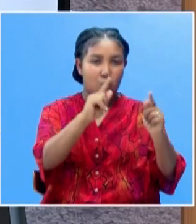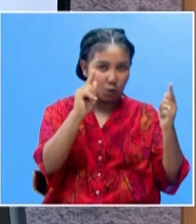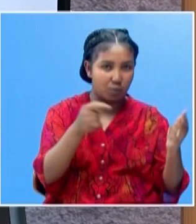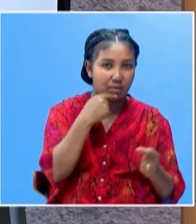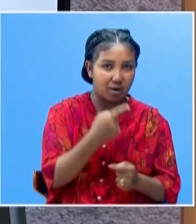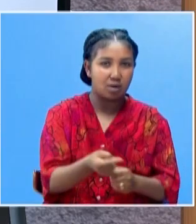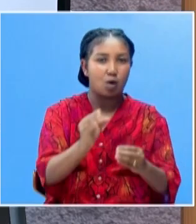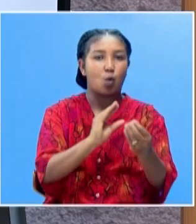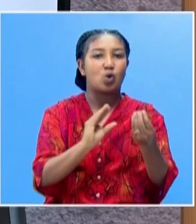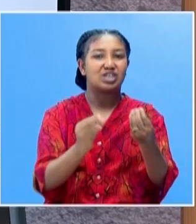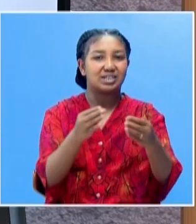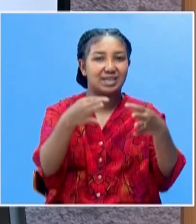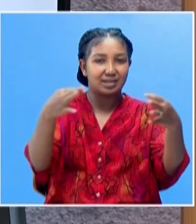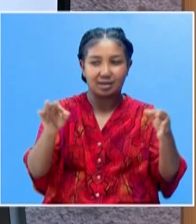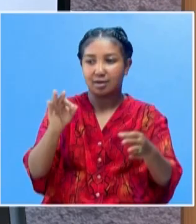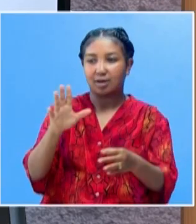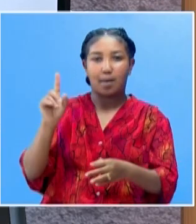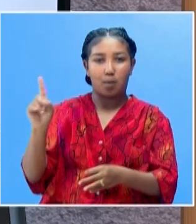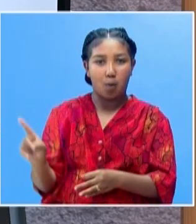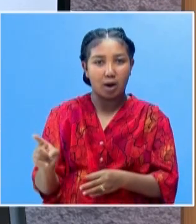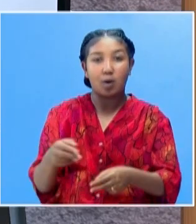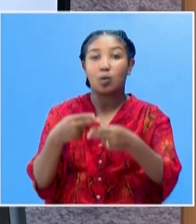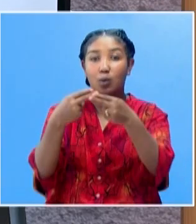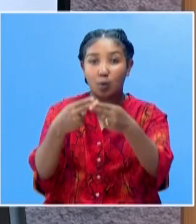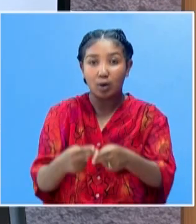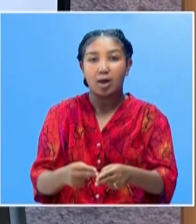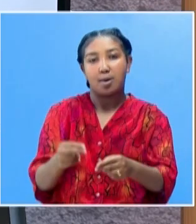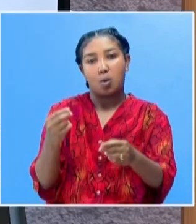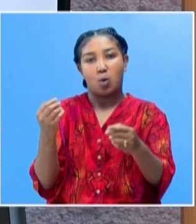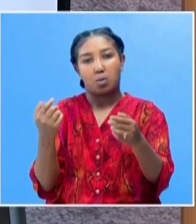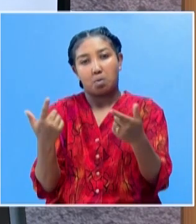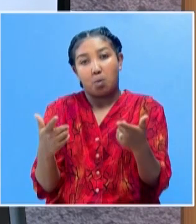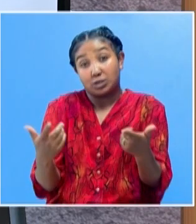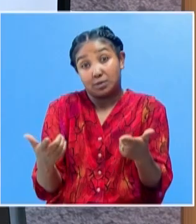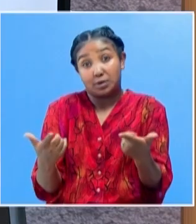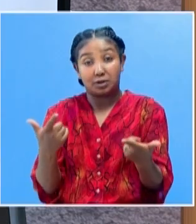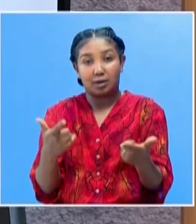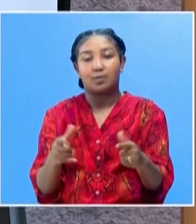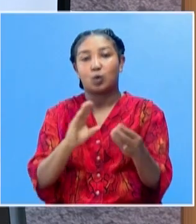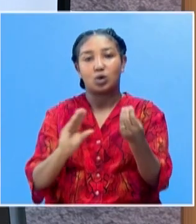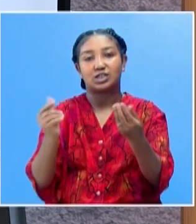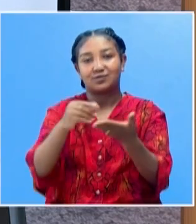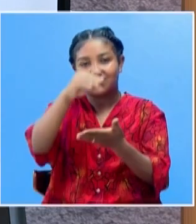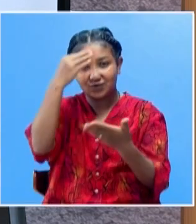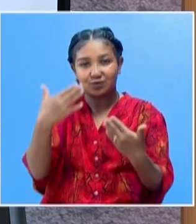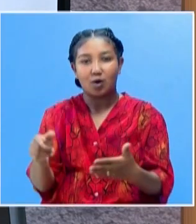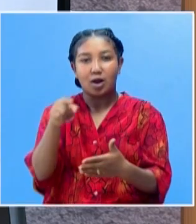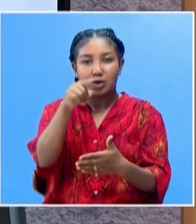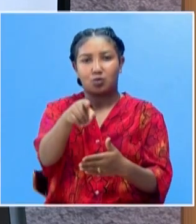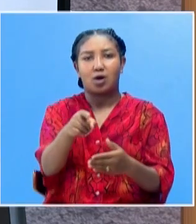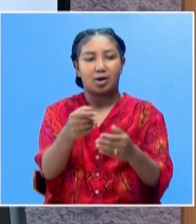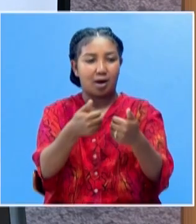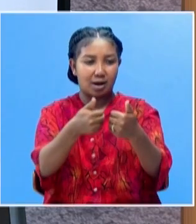is conditional sentence type 1, or what we call possibility condition. So after this lesson, you